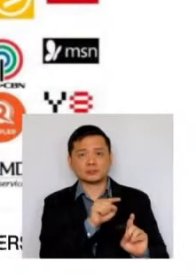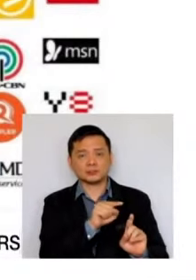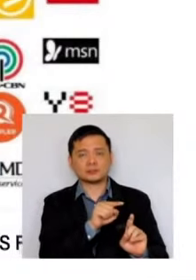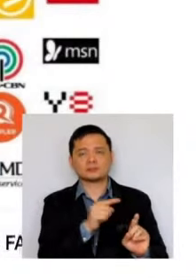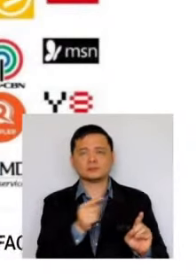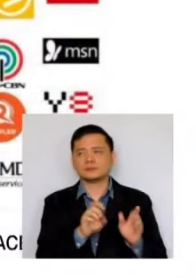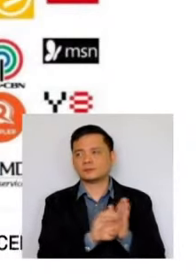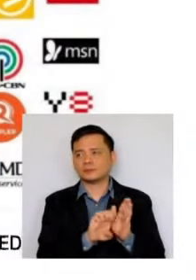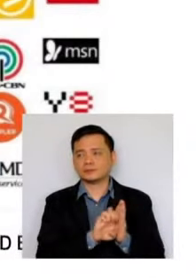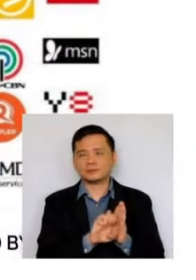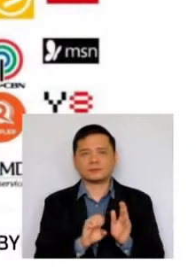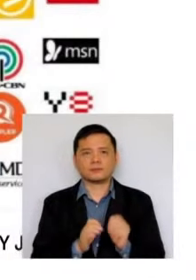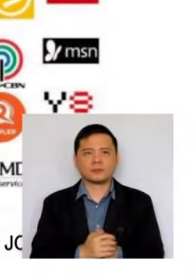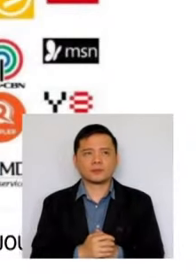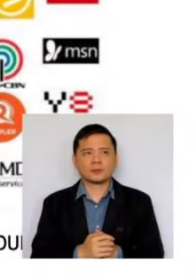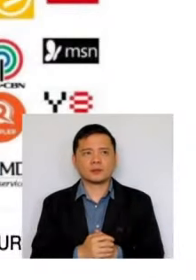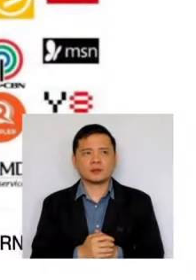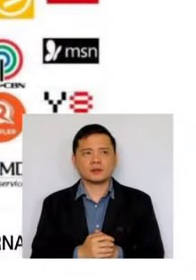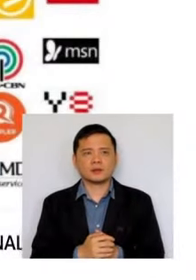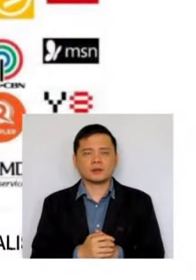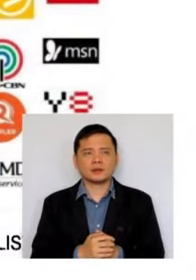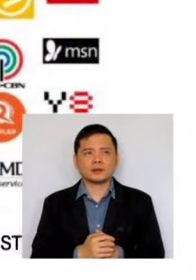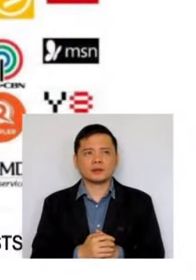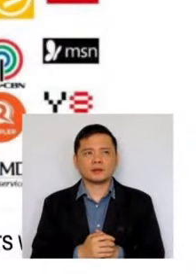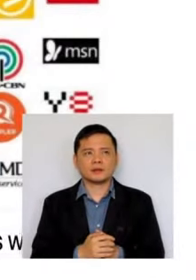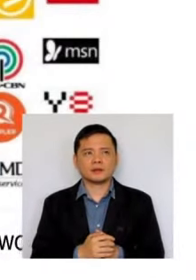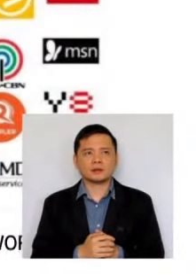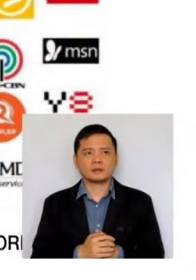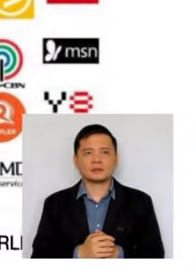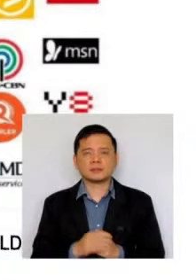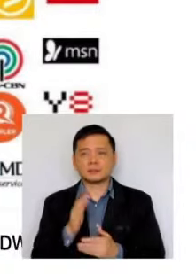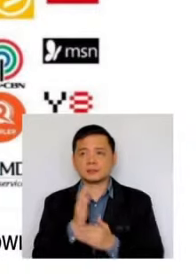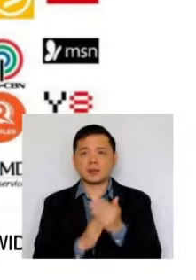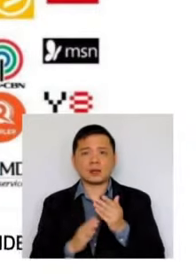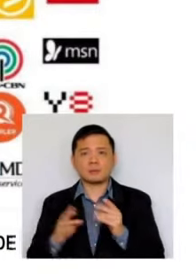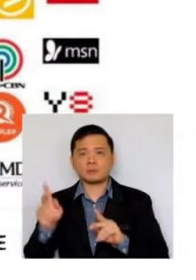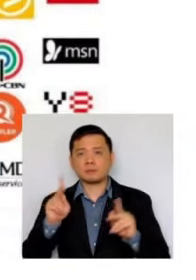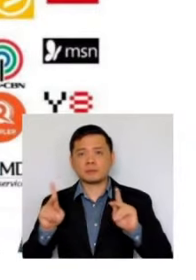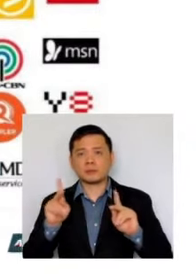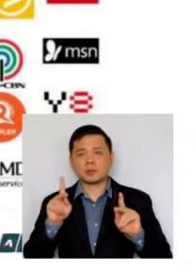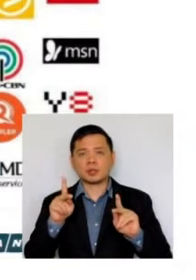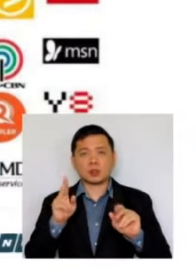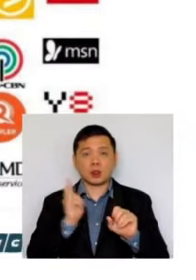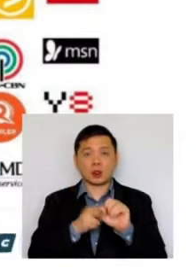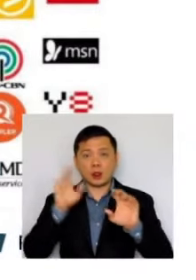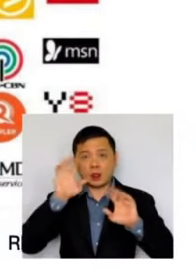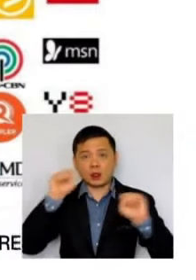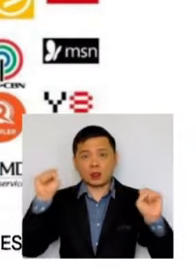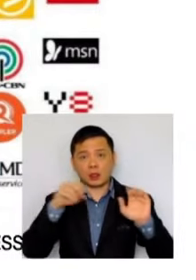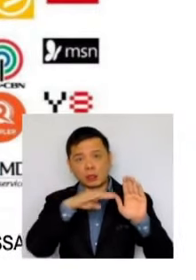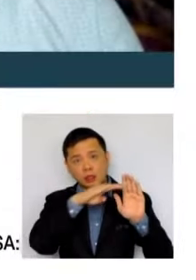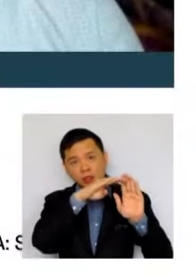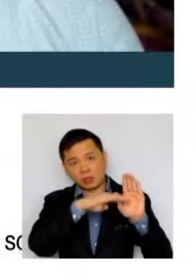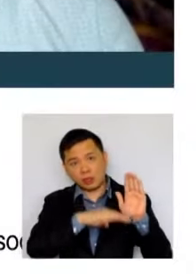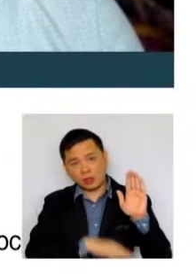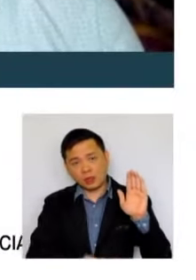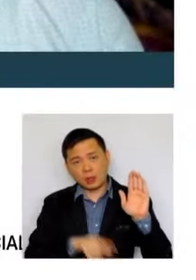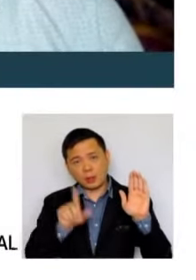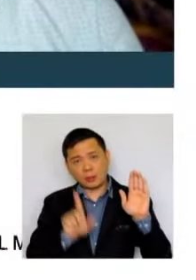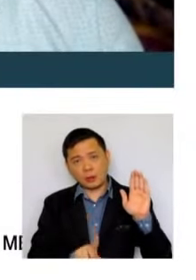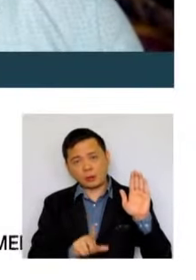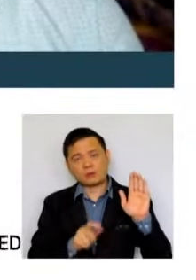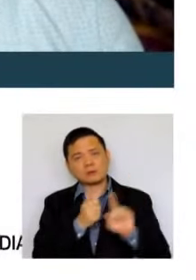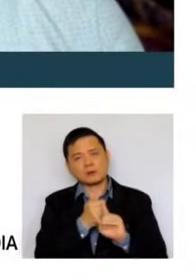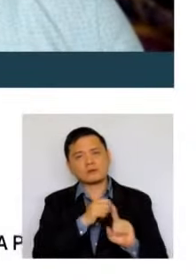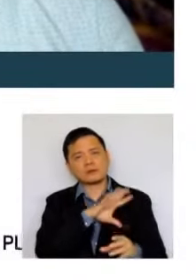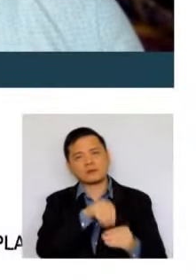include some of the candidates who are not doing well in the surveys. Mm-hmm. Right. Well, we're also